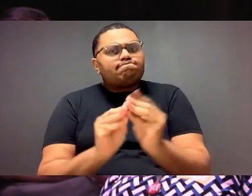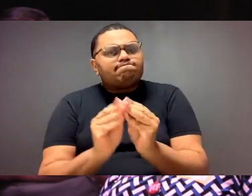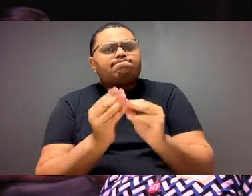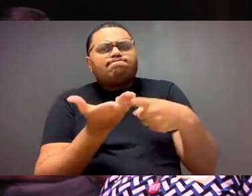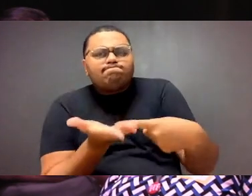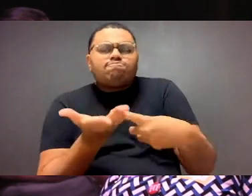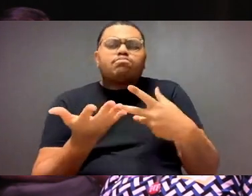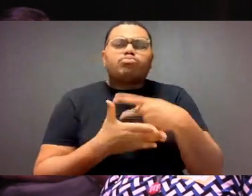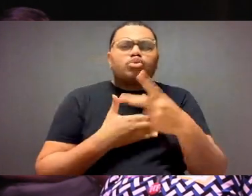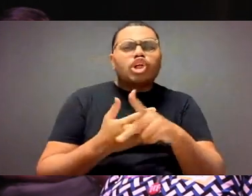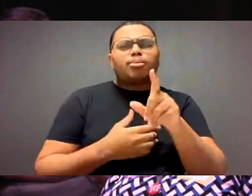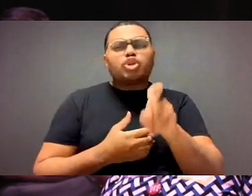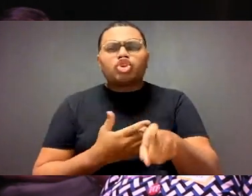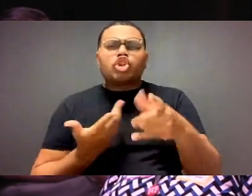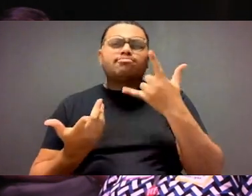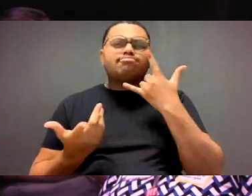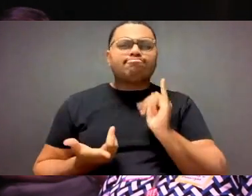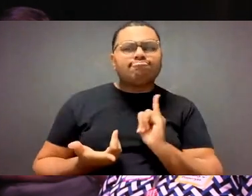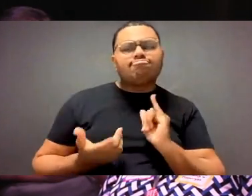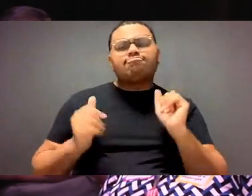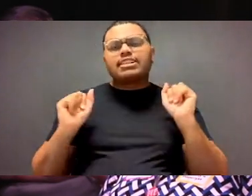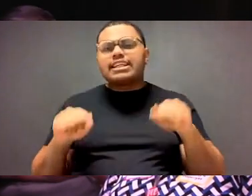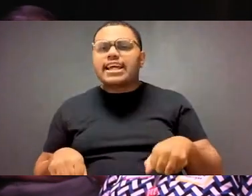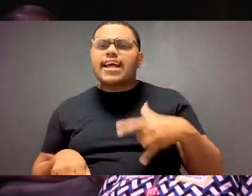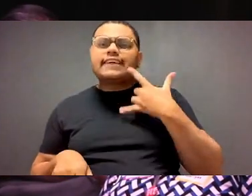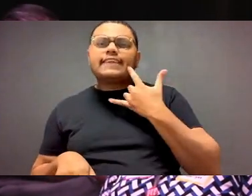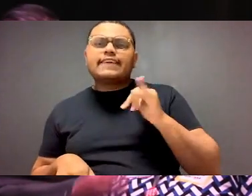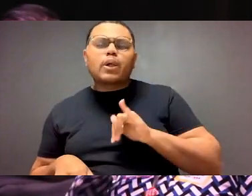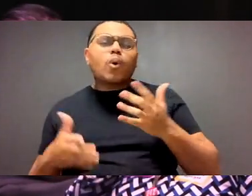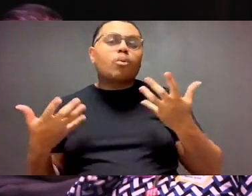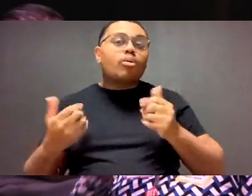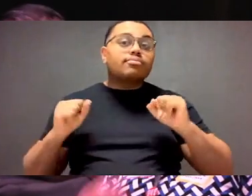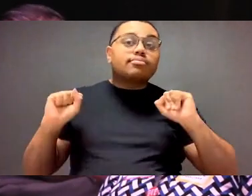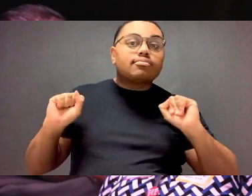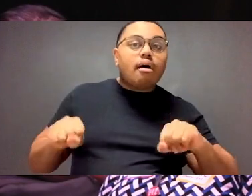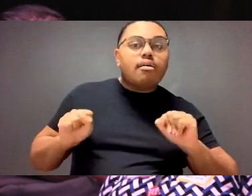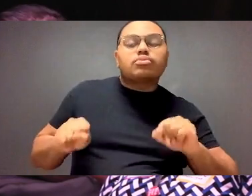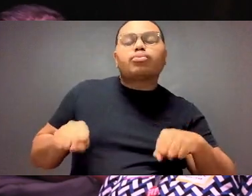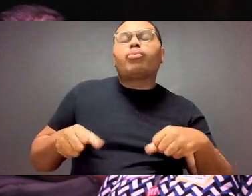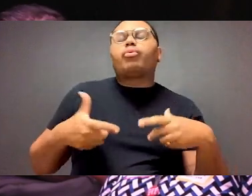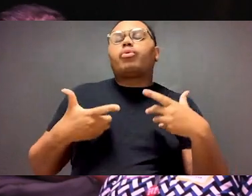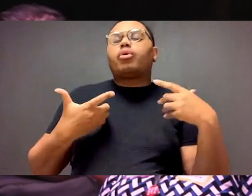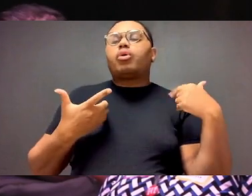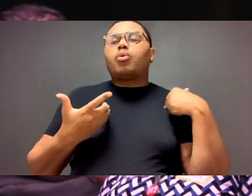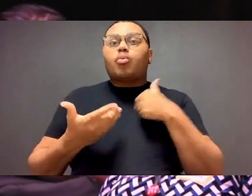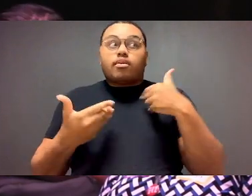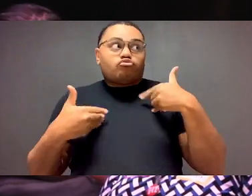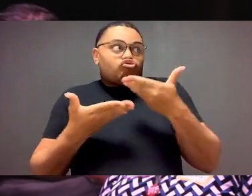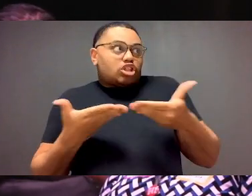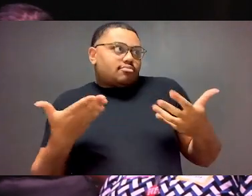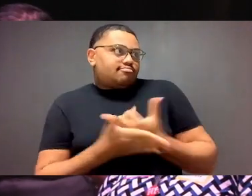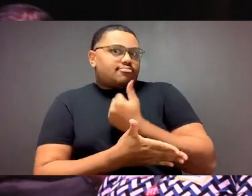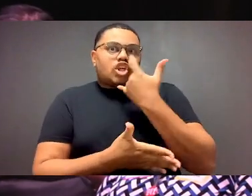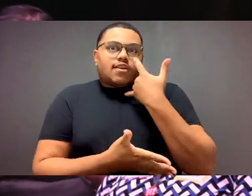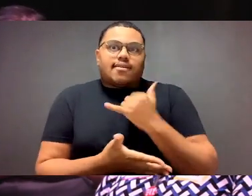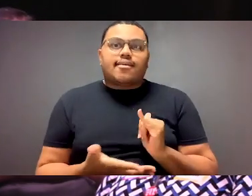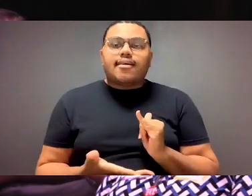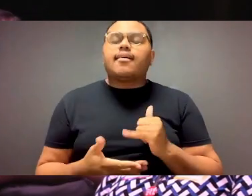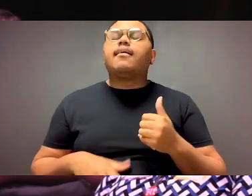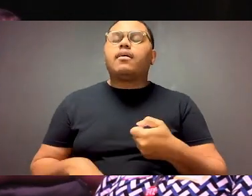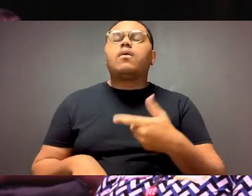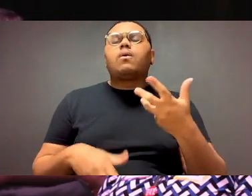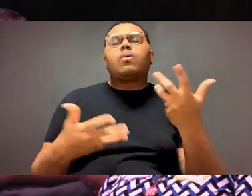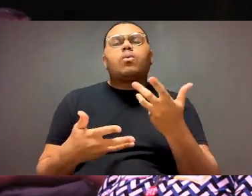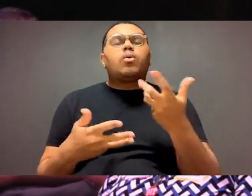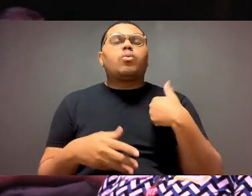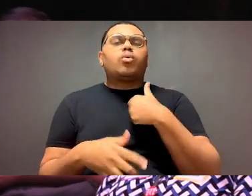be, what was possible with the resources that we have, and what we want this next